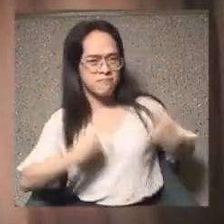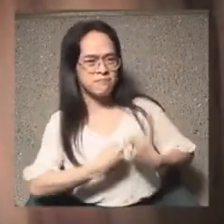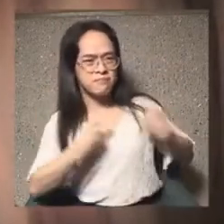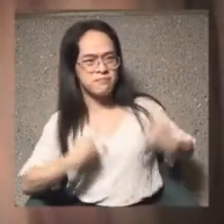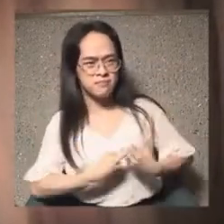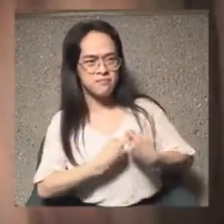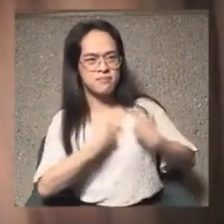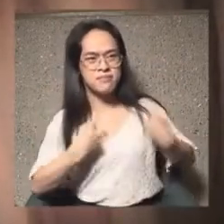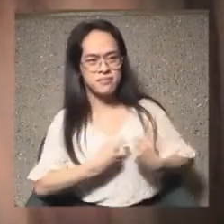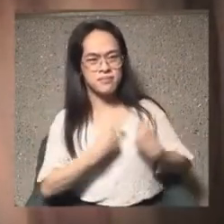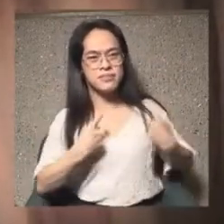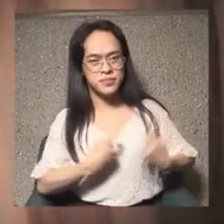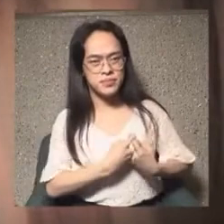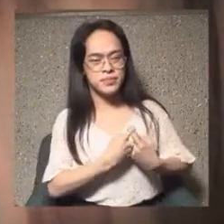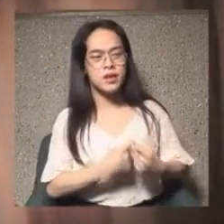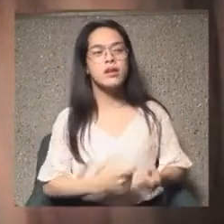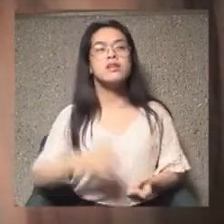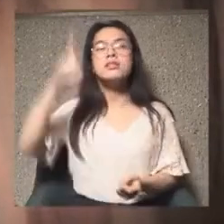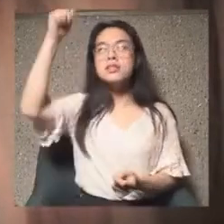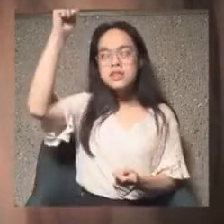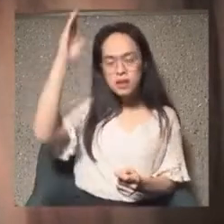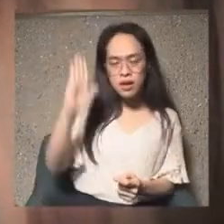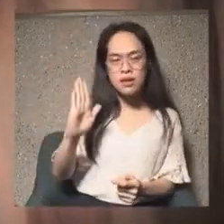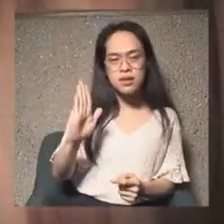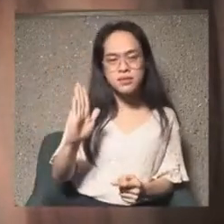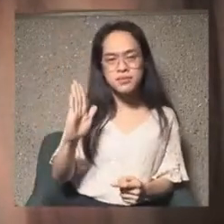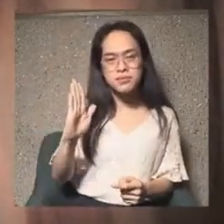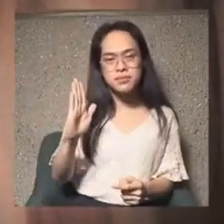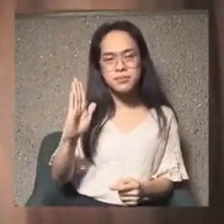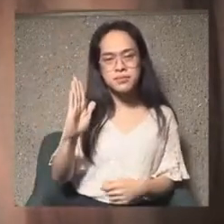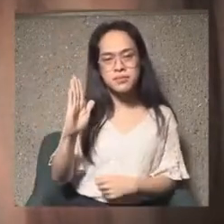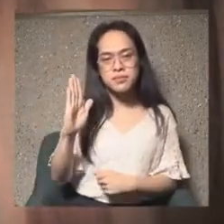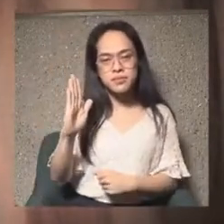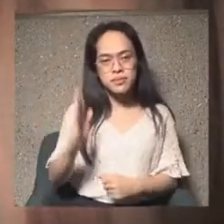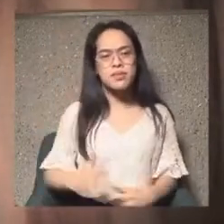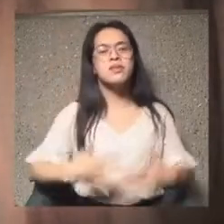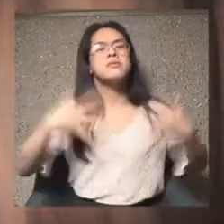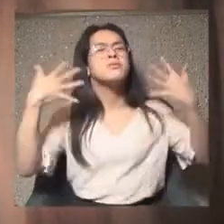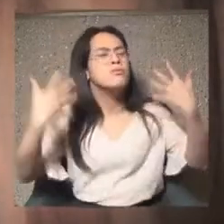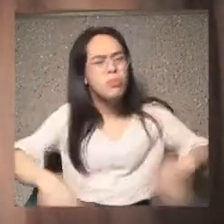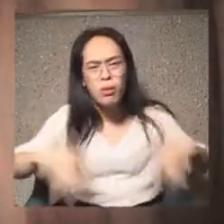What a God we serve. What a loving God.